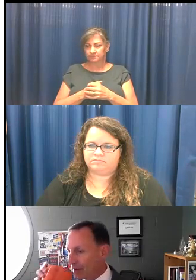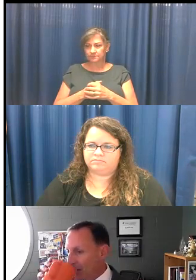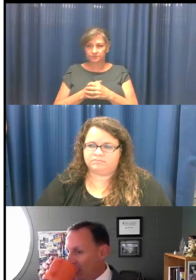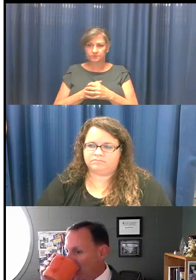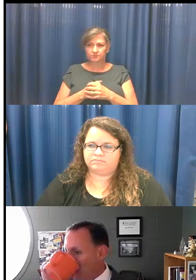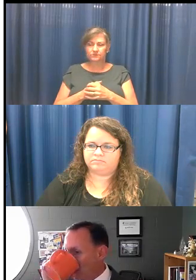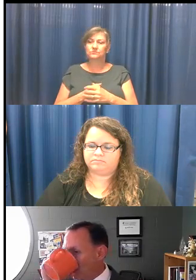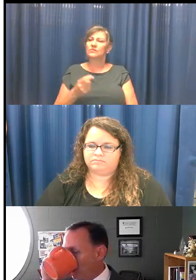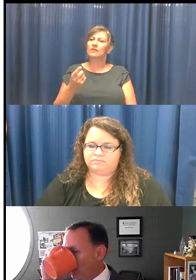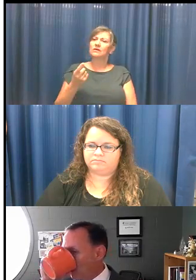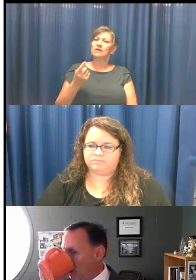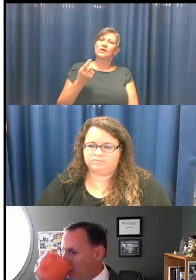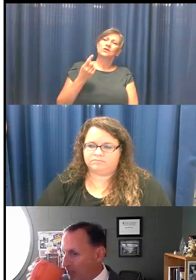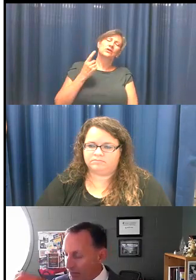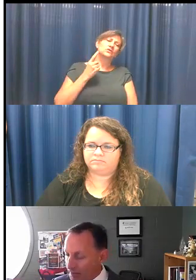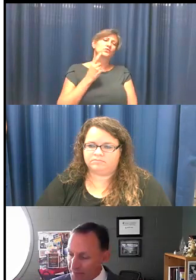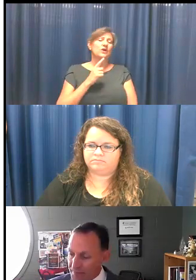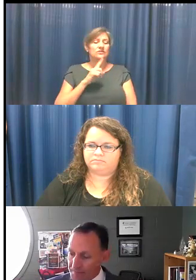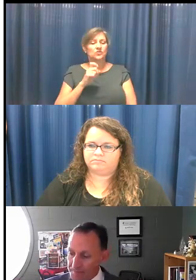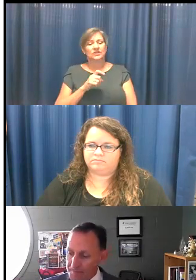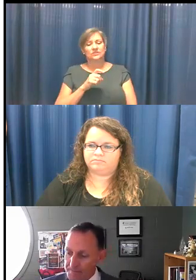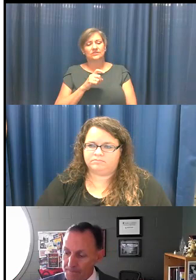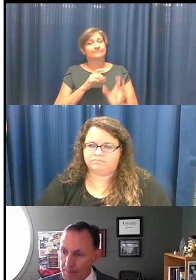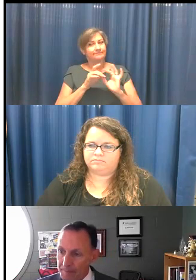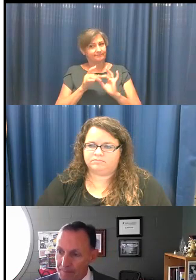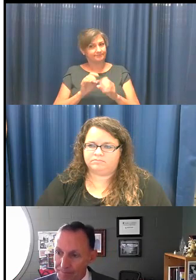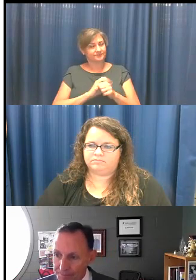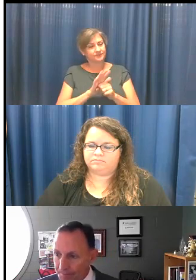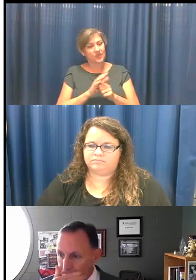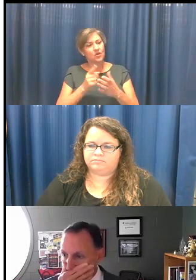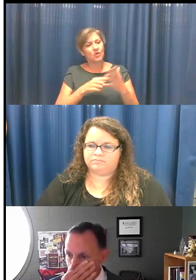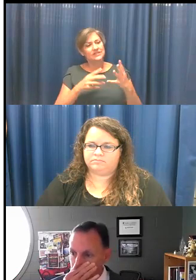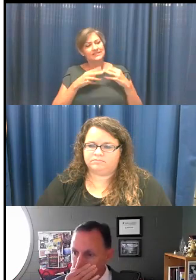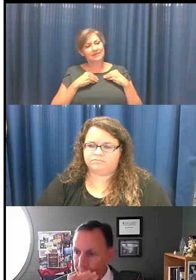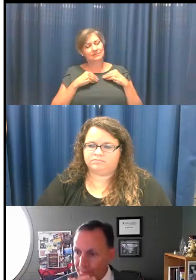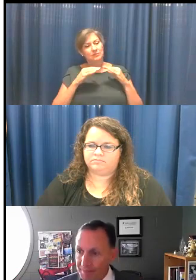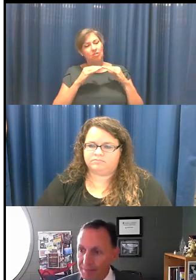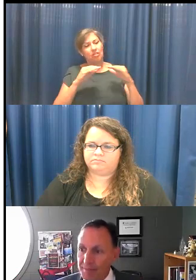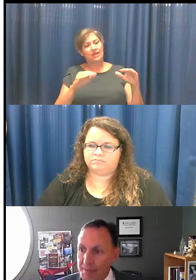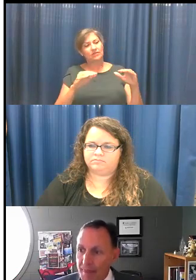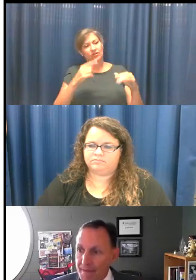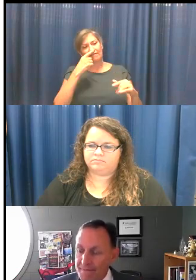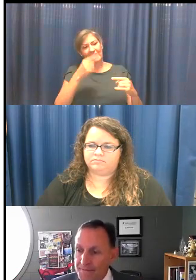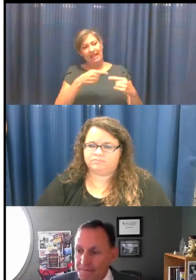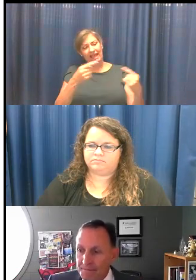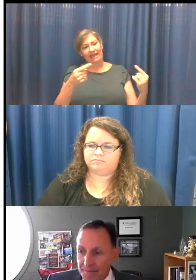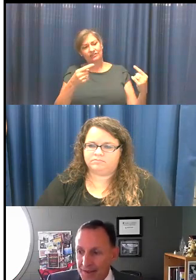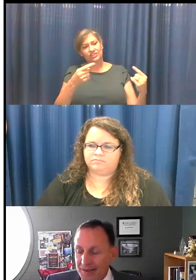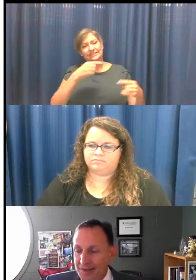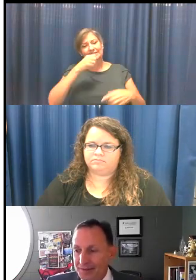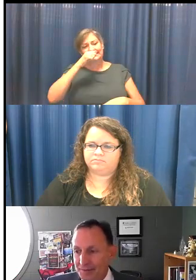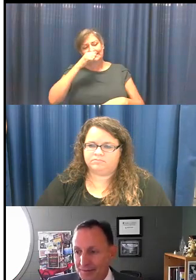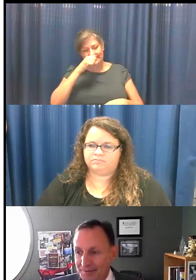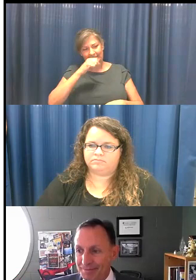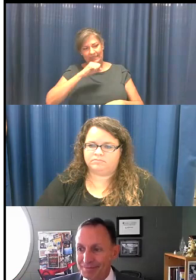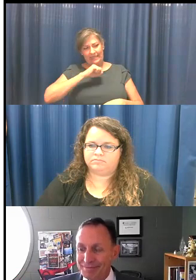There's a question about returning to COVID. What is the acceptable level of allergies, sneezing, coughing, etc.,